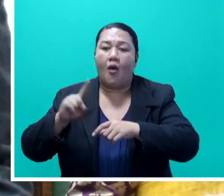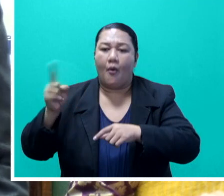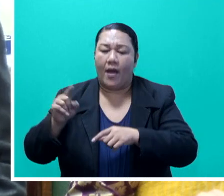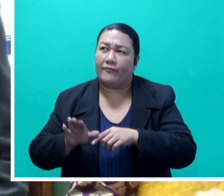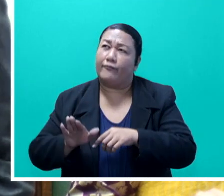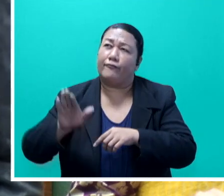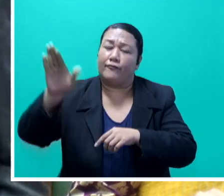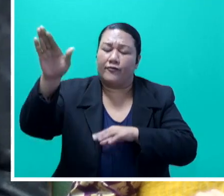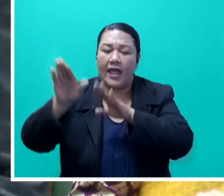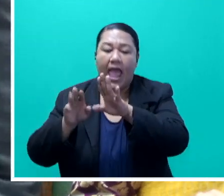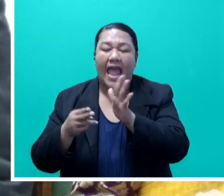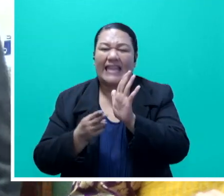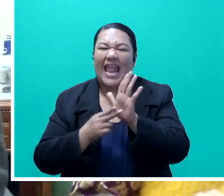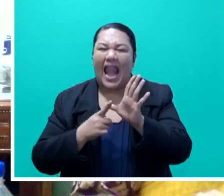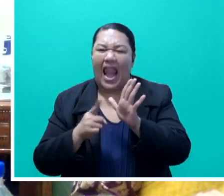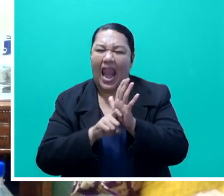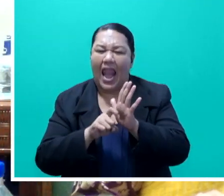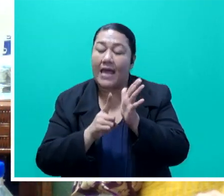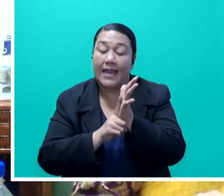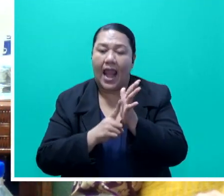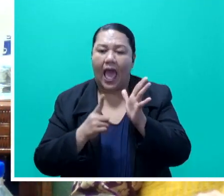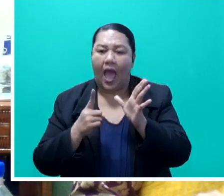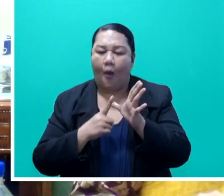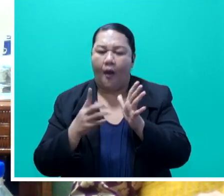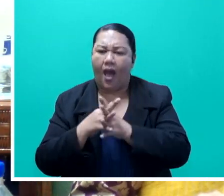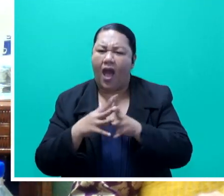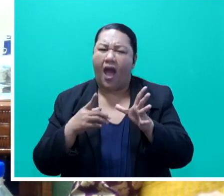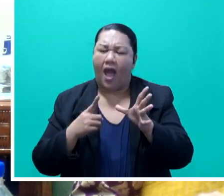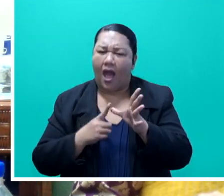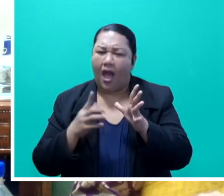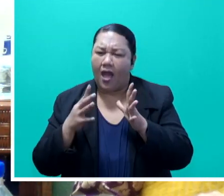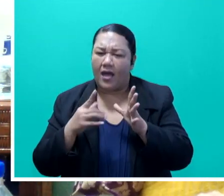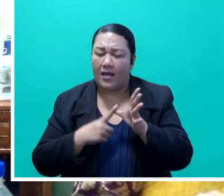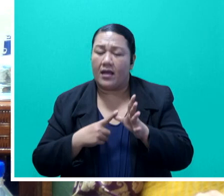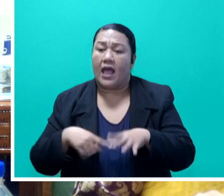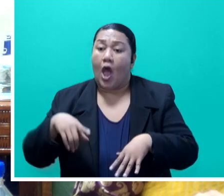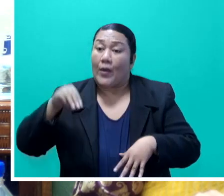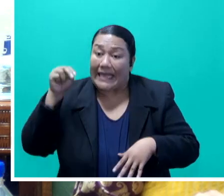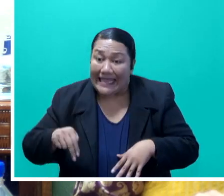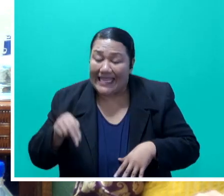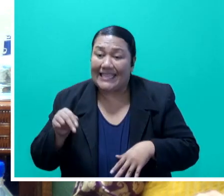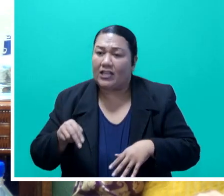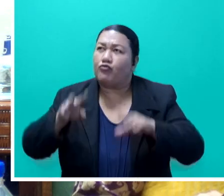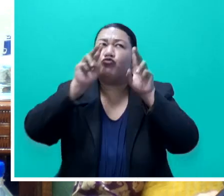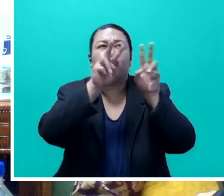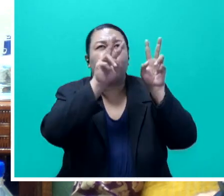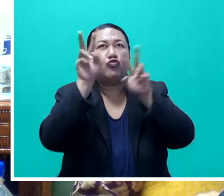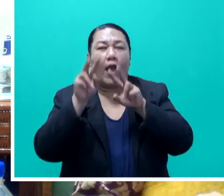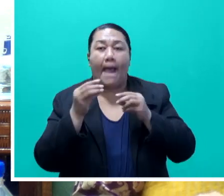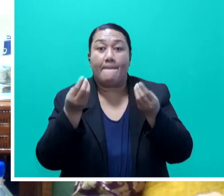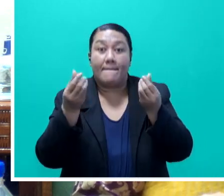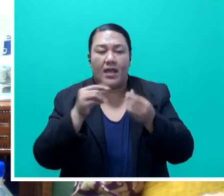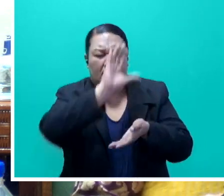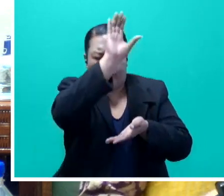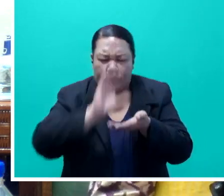lane went near Nalawa. We have to build a highway. We have to get the money from somewhere. Now, people aren't going to